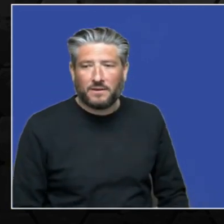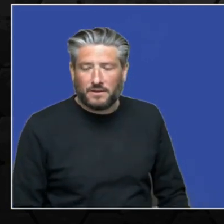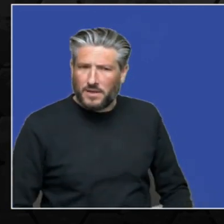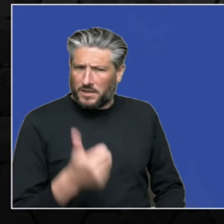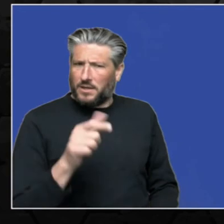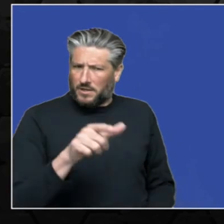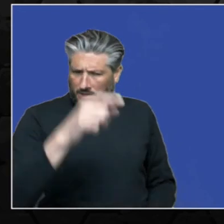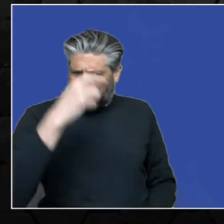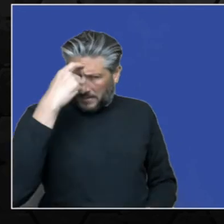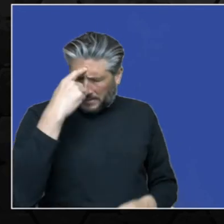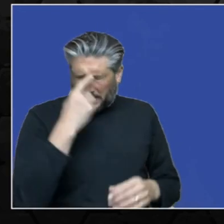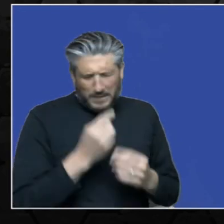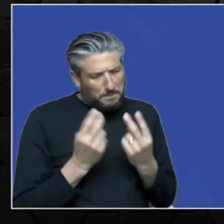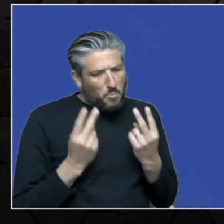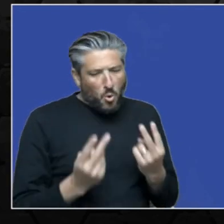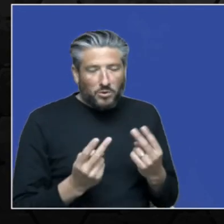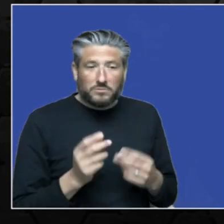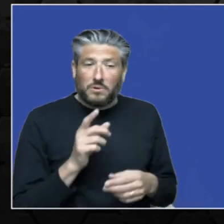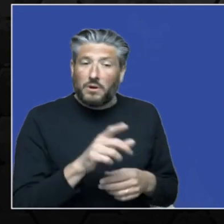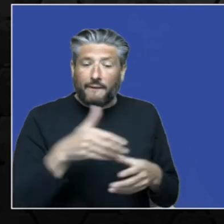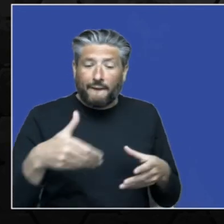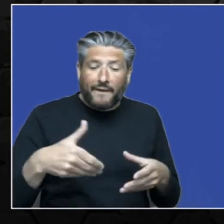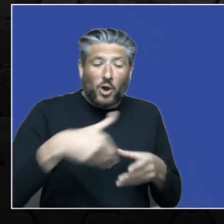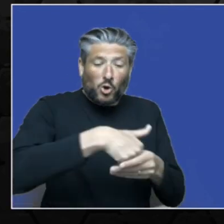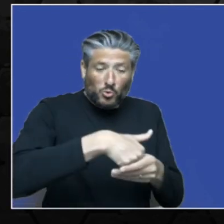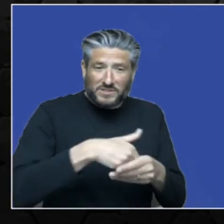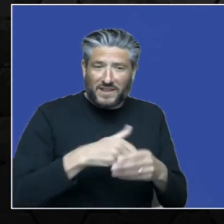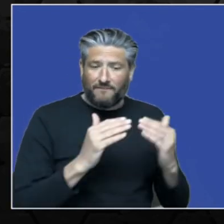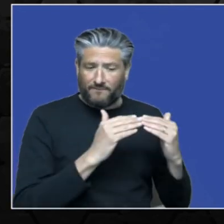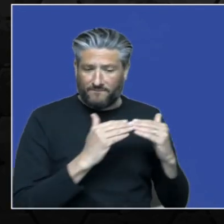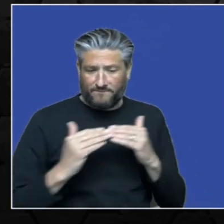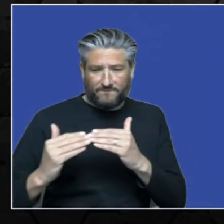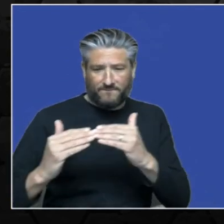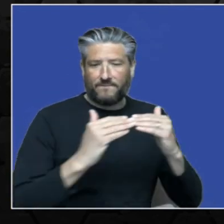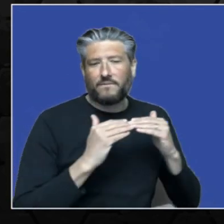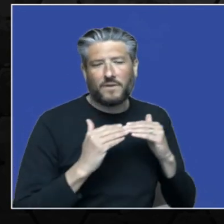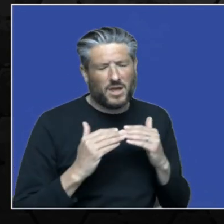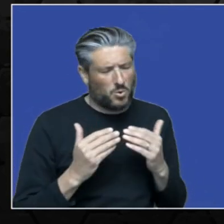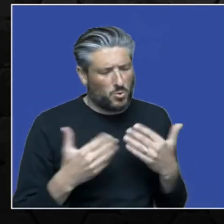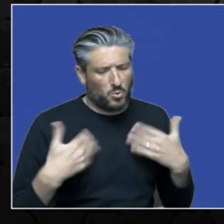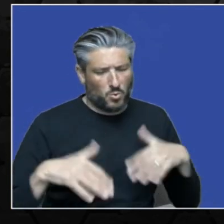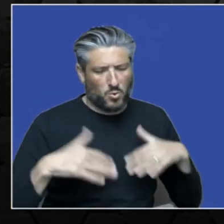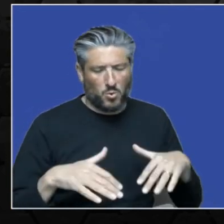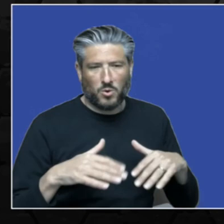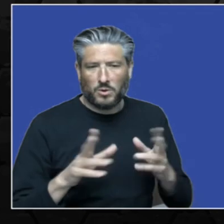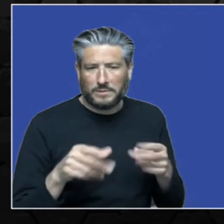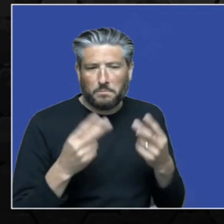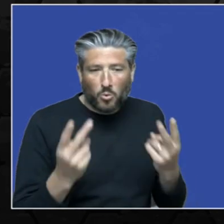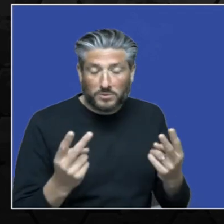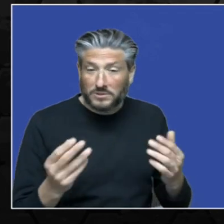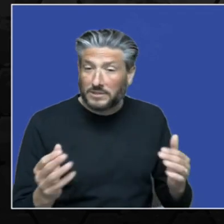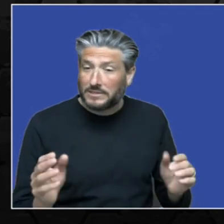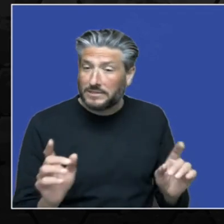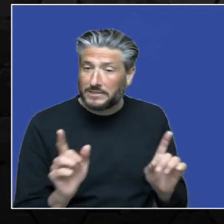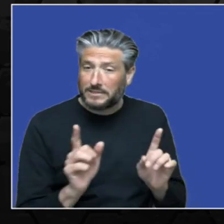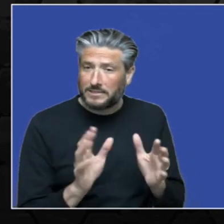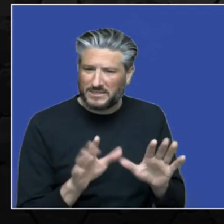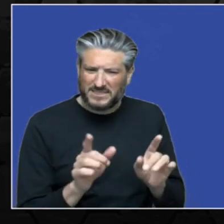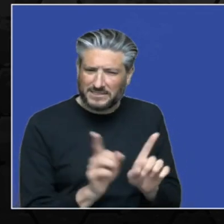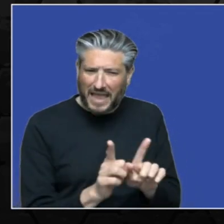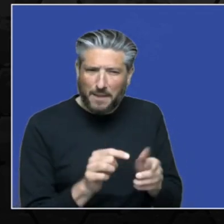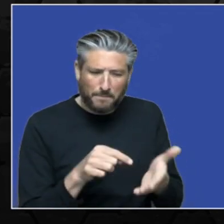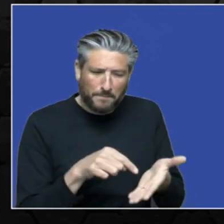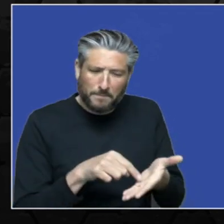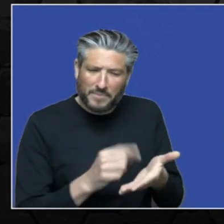when we're talking Yeah. about like initially in technologies, most of these, let's say voice assistants as well. So they were like just in English. But now I'm